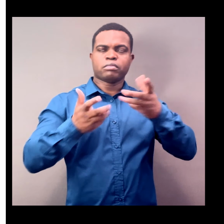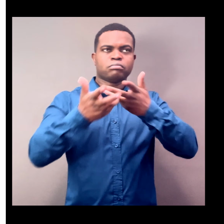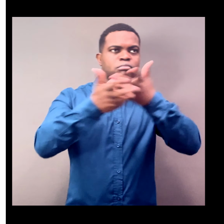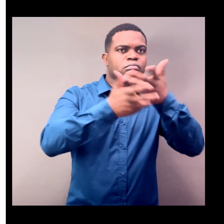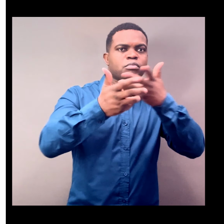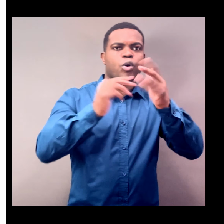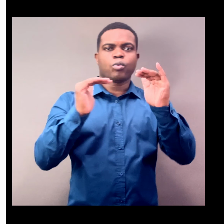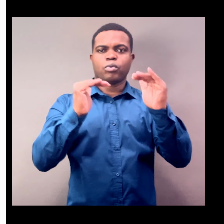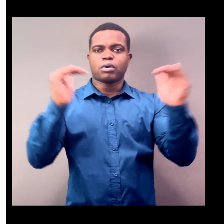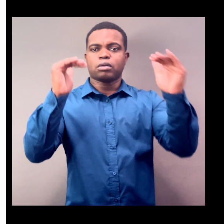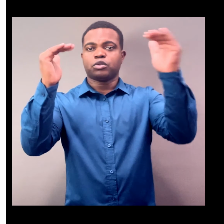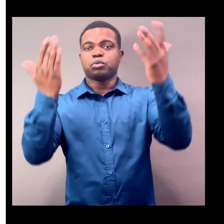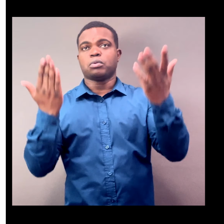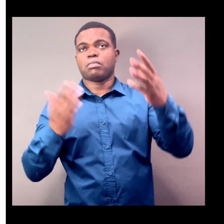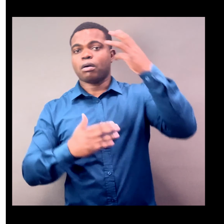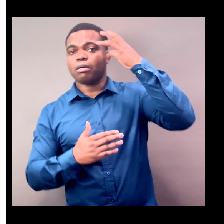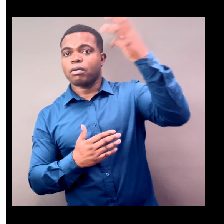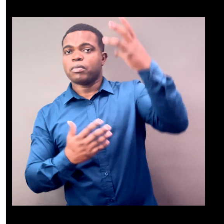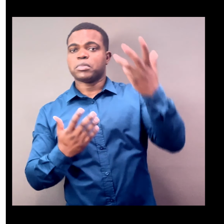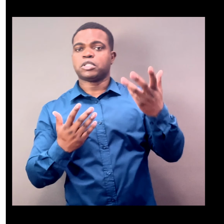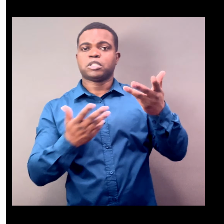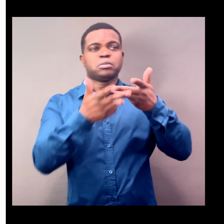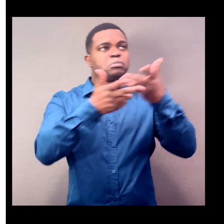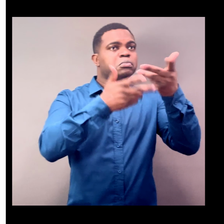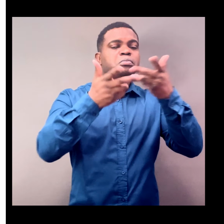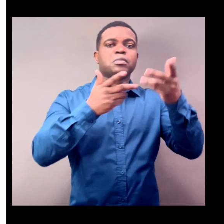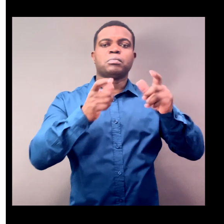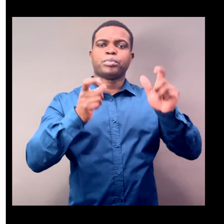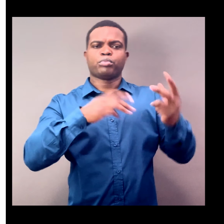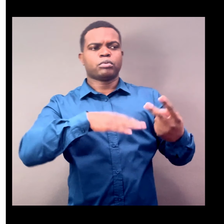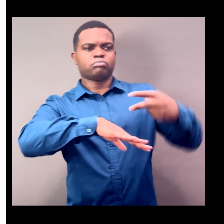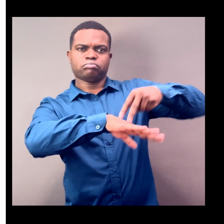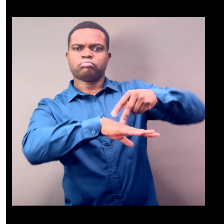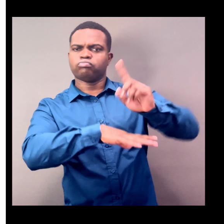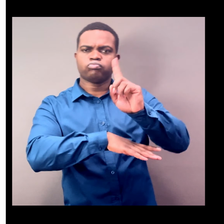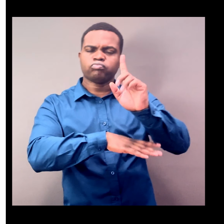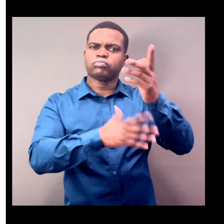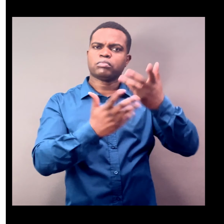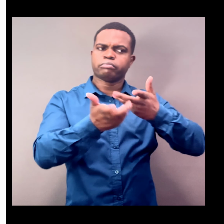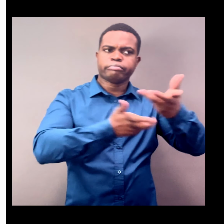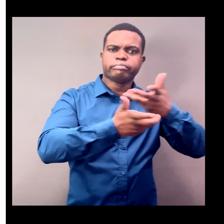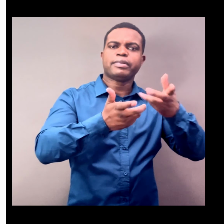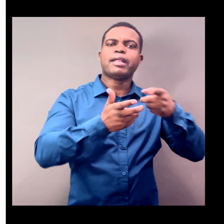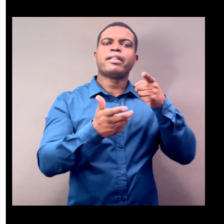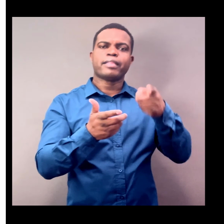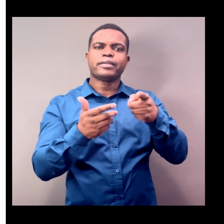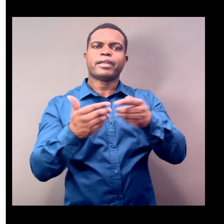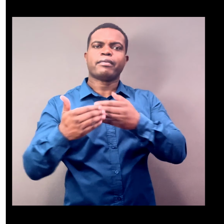governments allow people to come together, give people that platform, it leads to